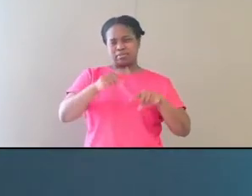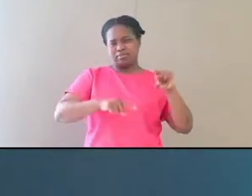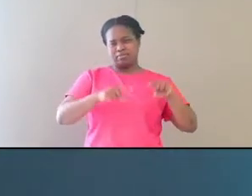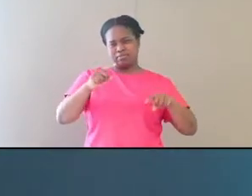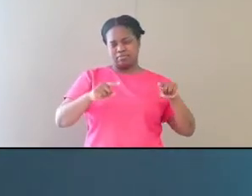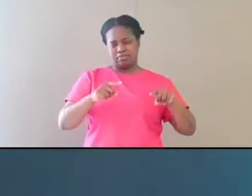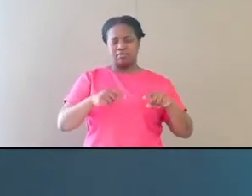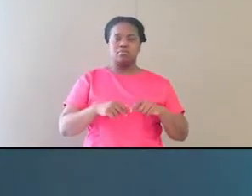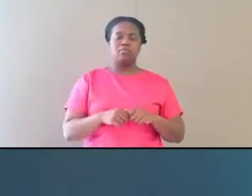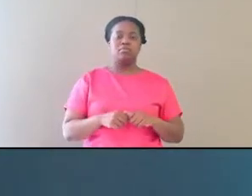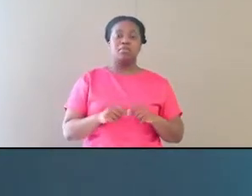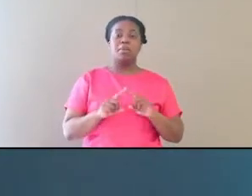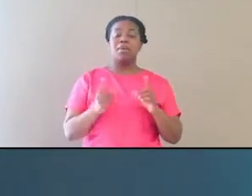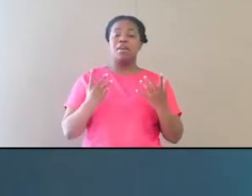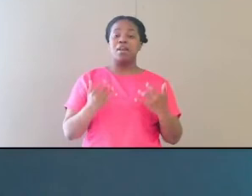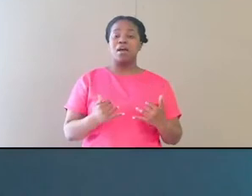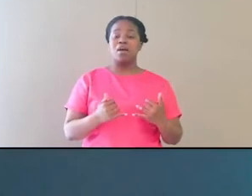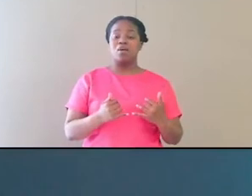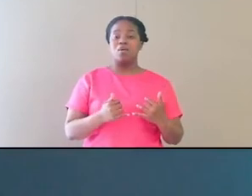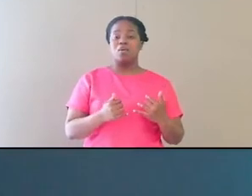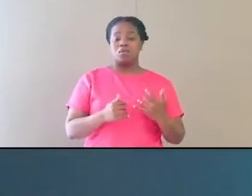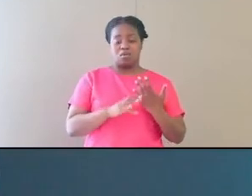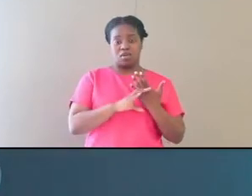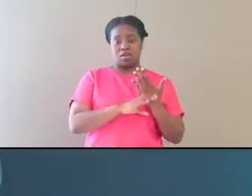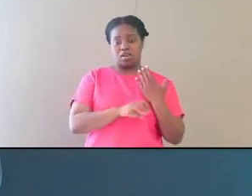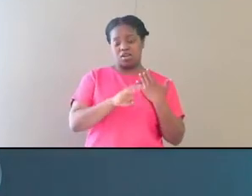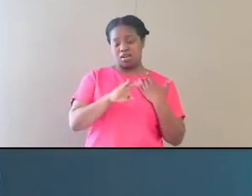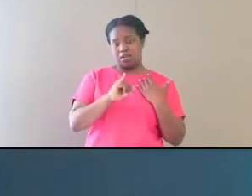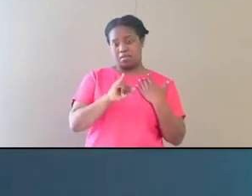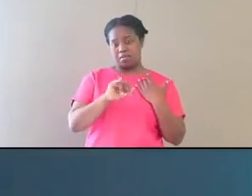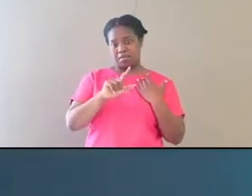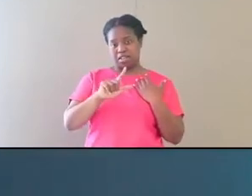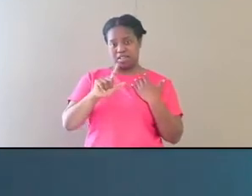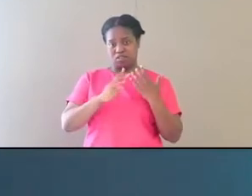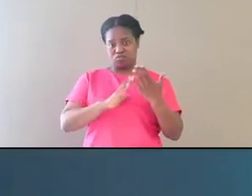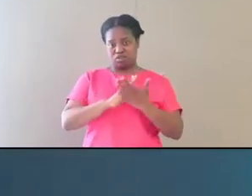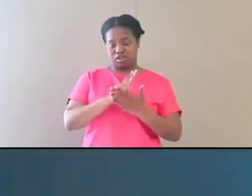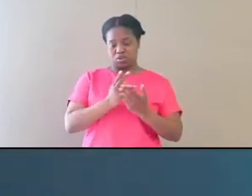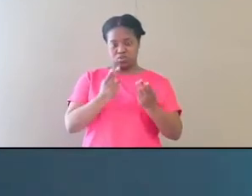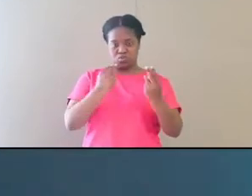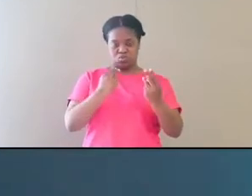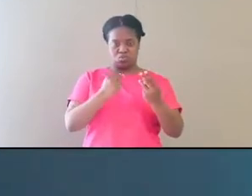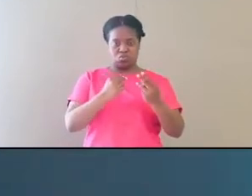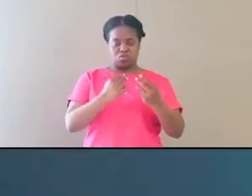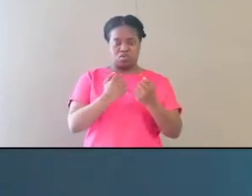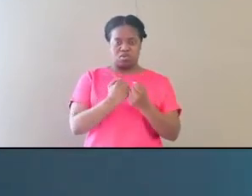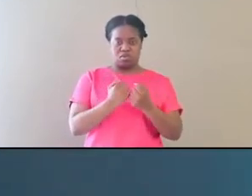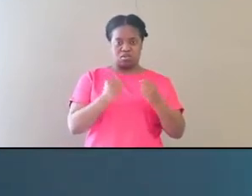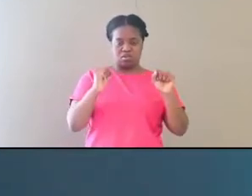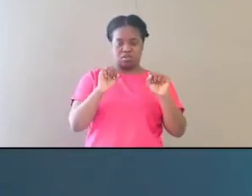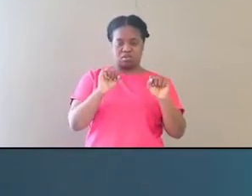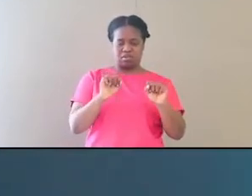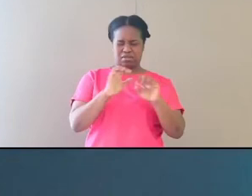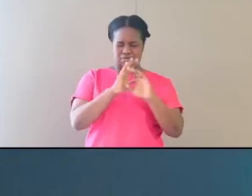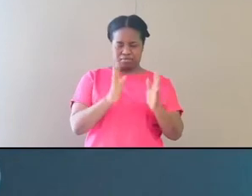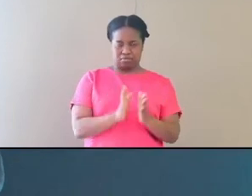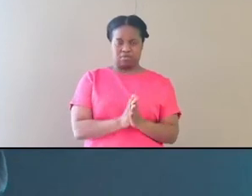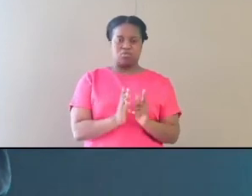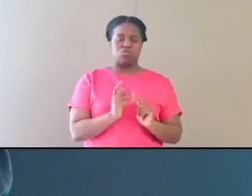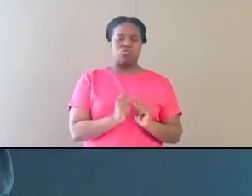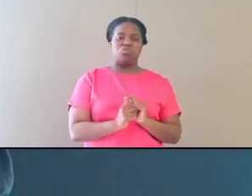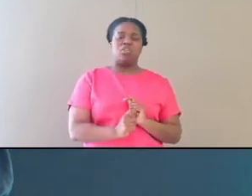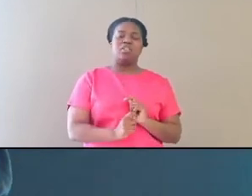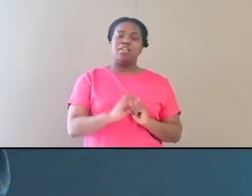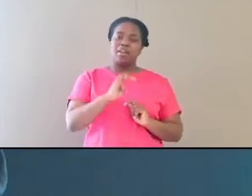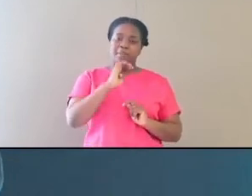So now because of the Bill of Rights and the new constitutional democracy, all our laws had to be reformed, and this included our social